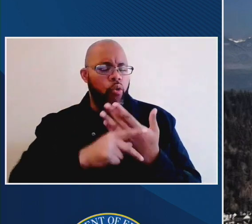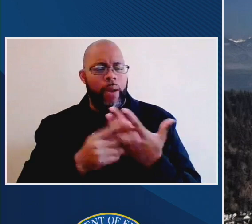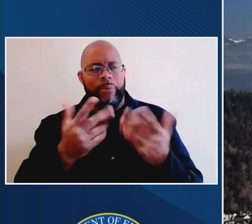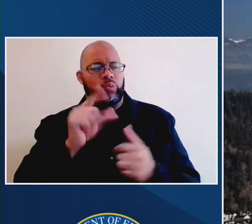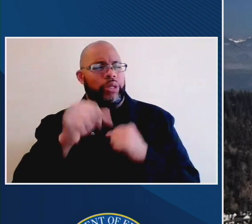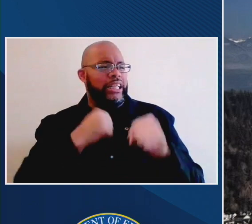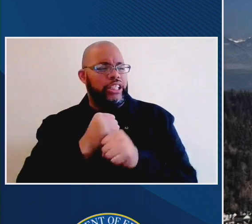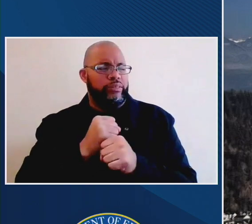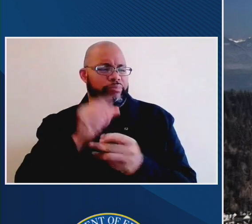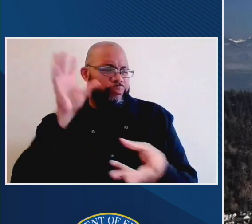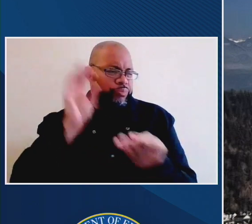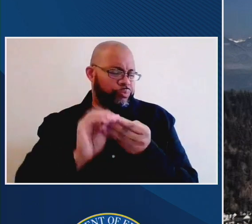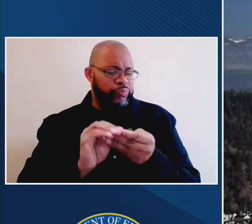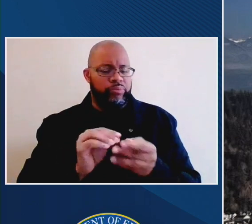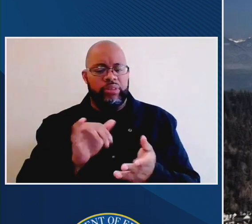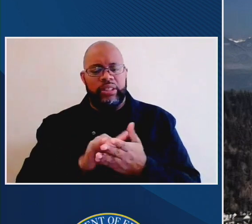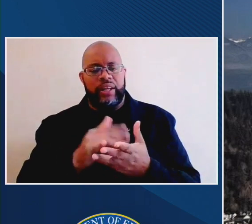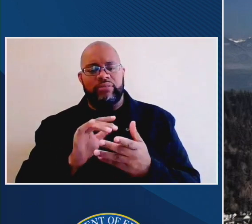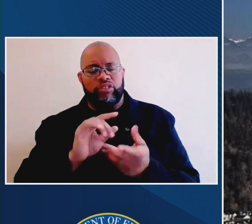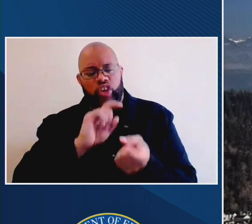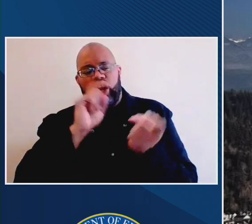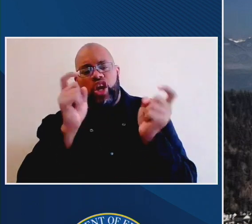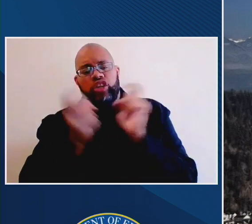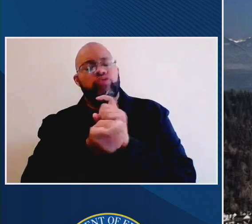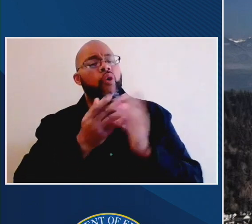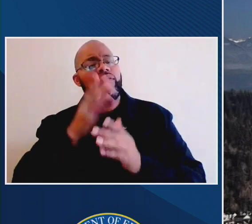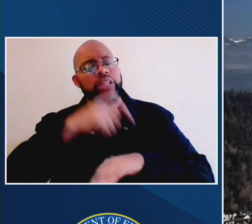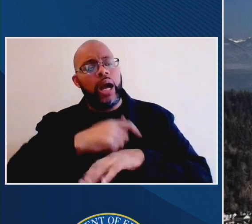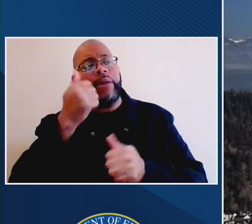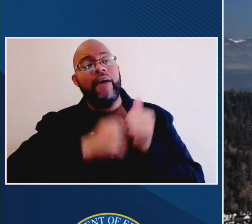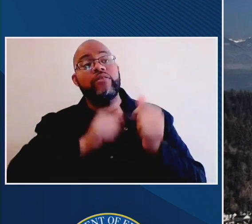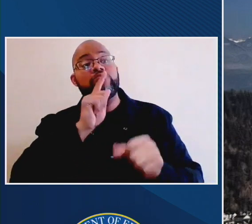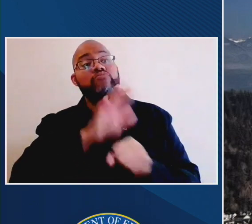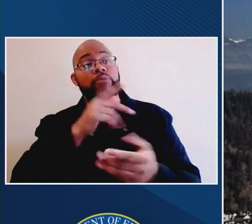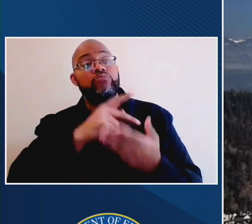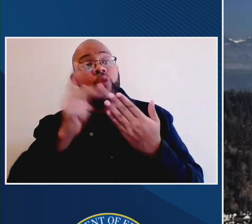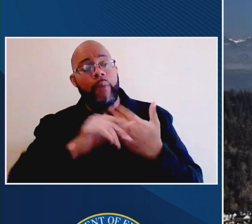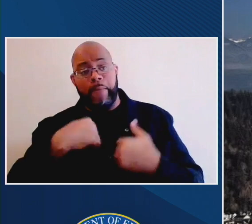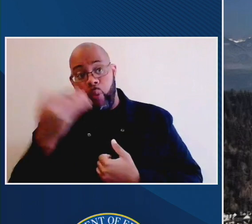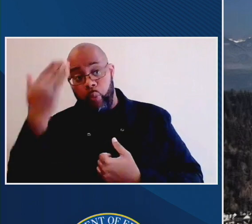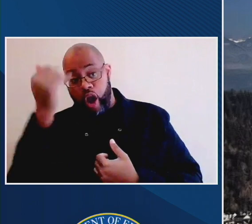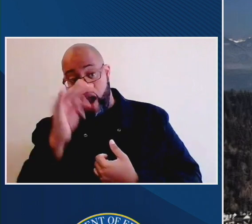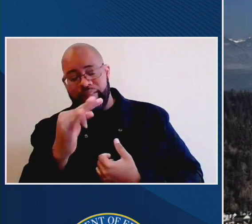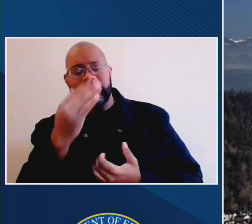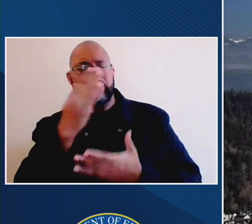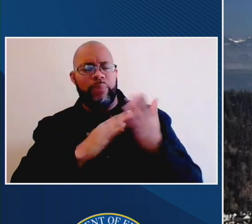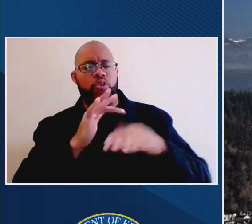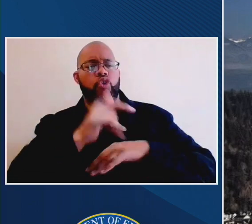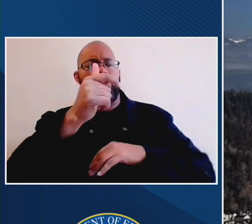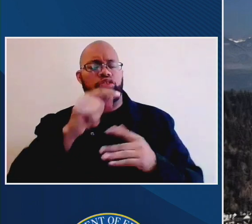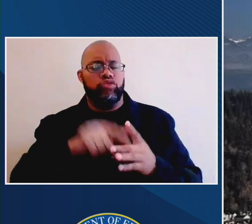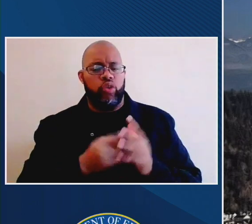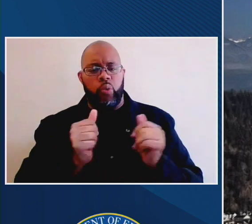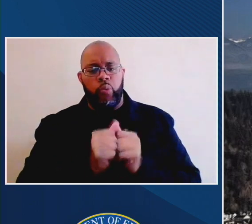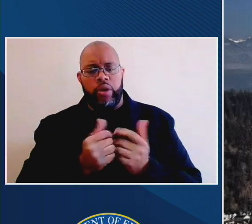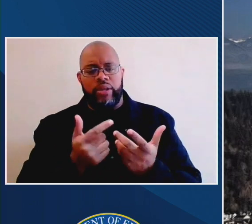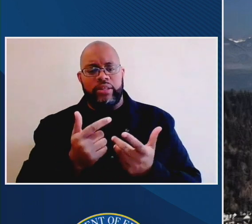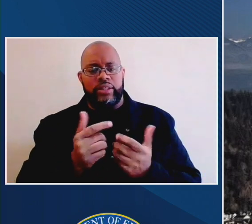I'm happy to share some perspectives now. I don't know if this is the point in the process to do that, but so